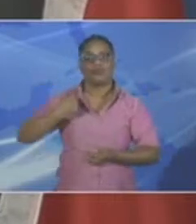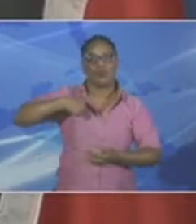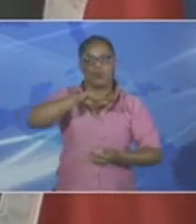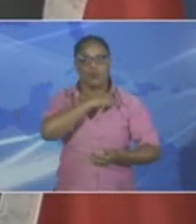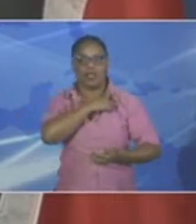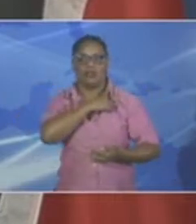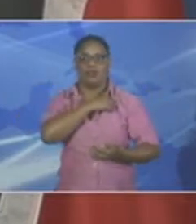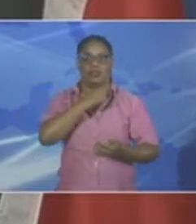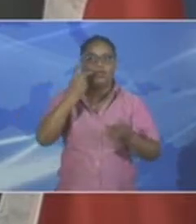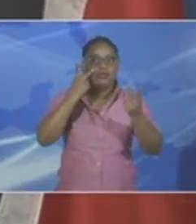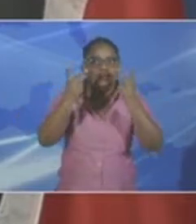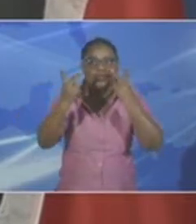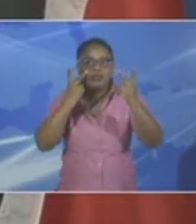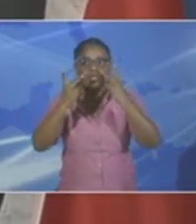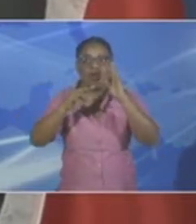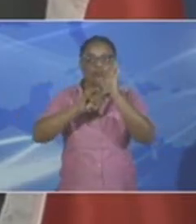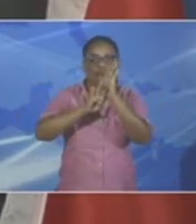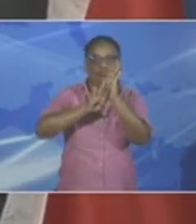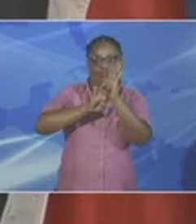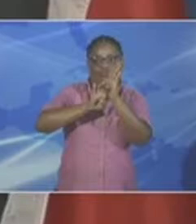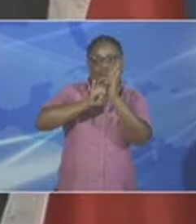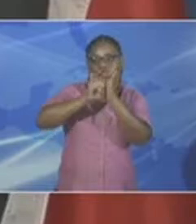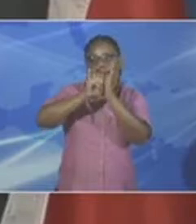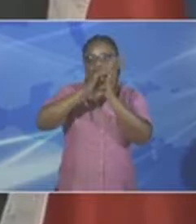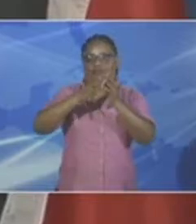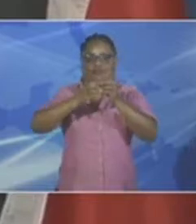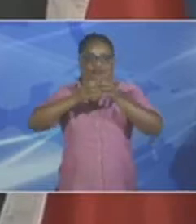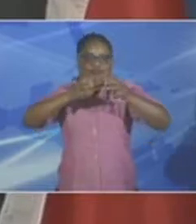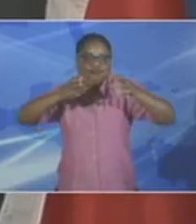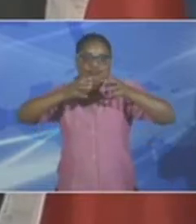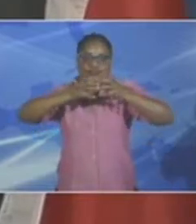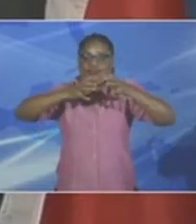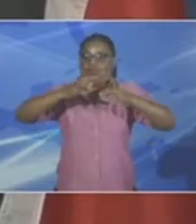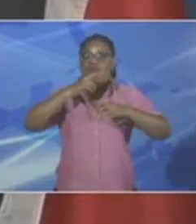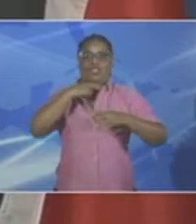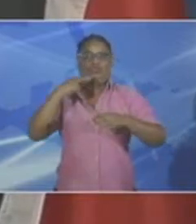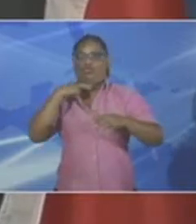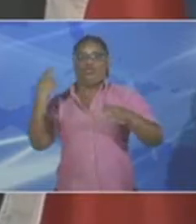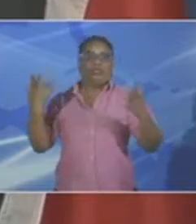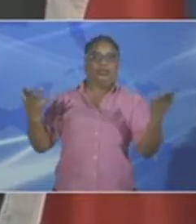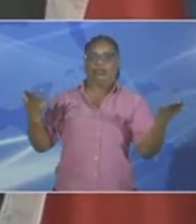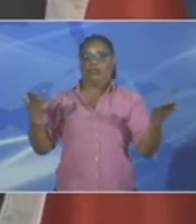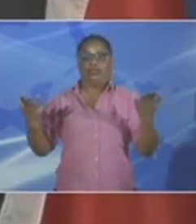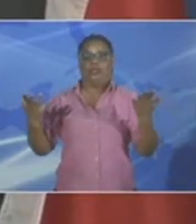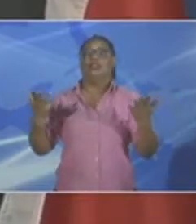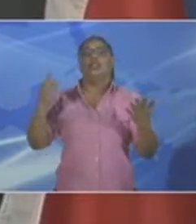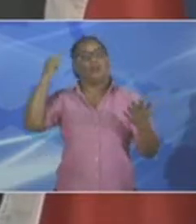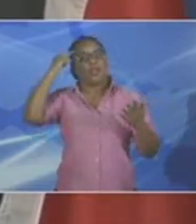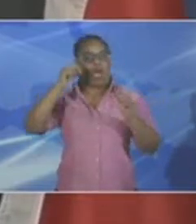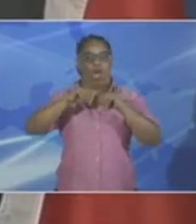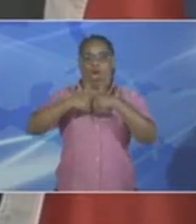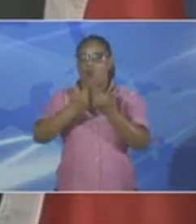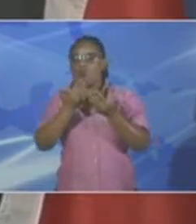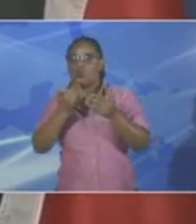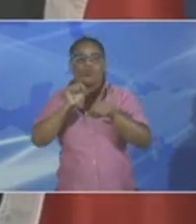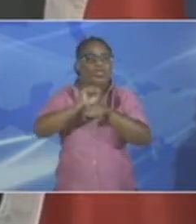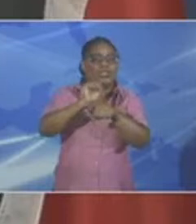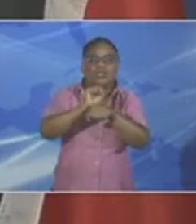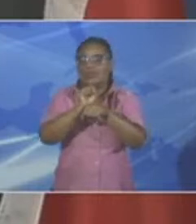high levels of risk and we thought how could we have some livelihood while